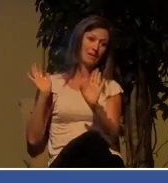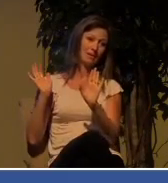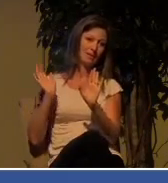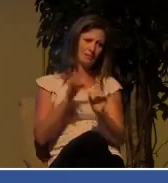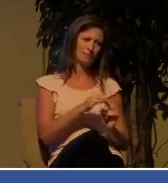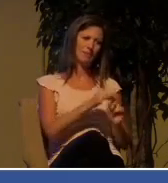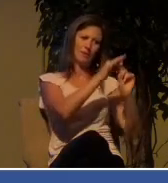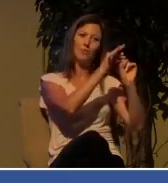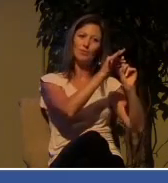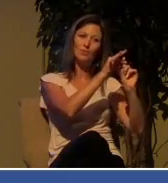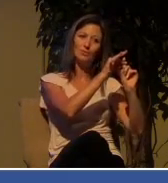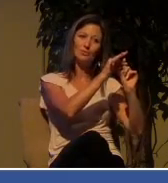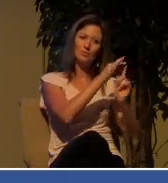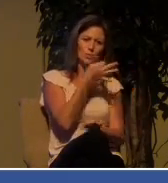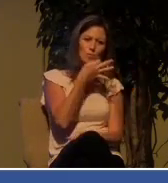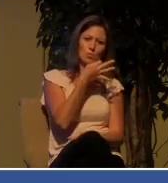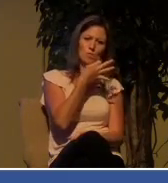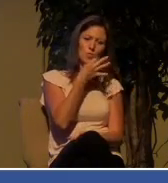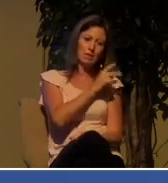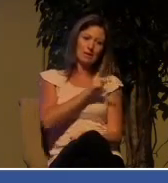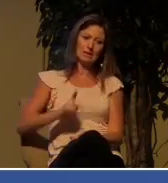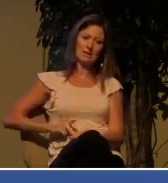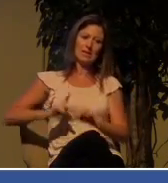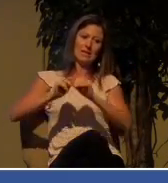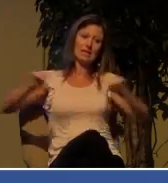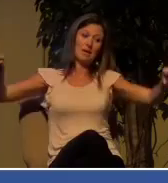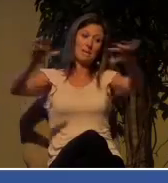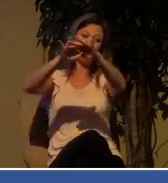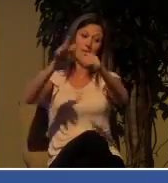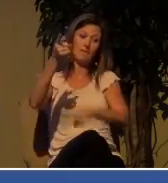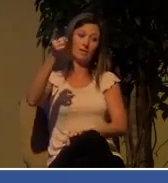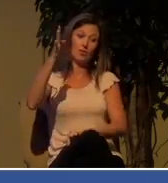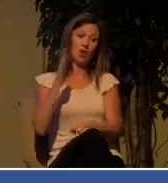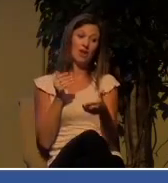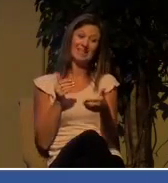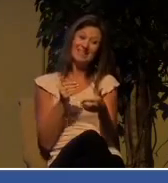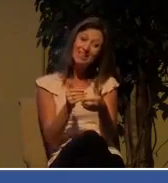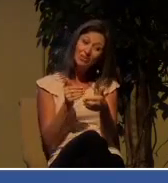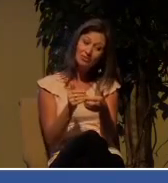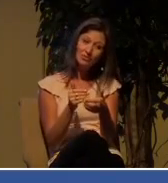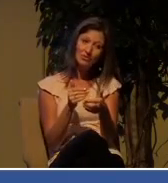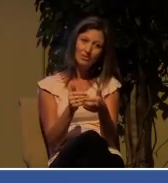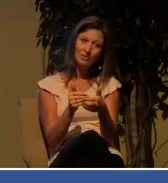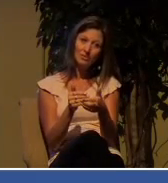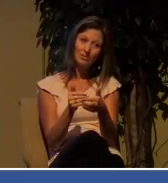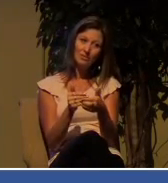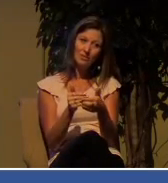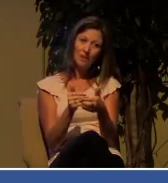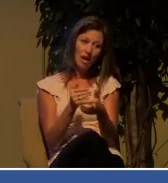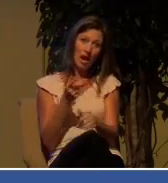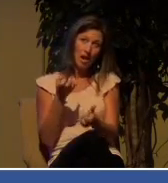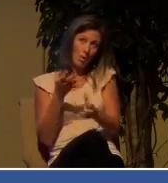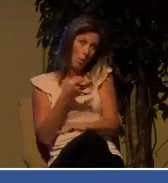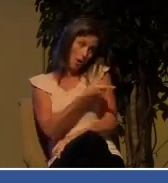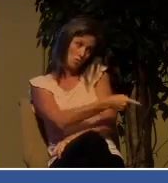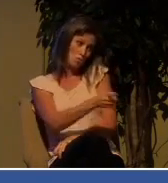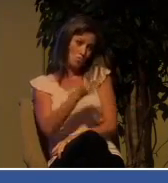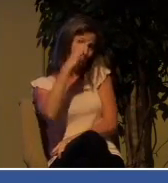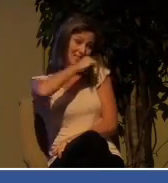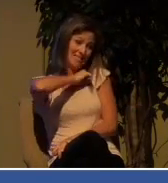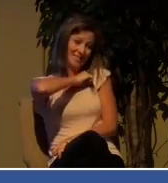Real soon, the kingdom of God is near. It's about to unfold, and I don't want you to miss out.